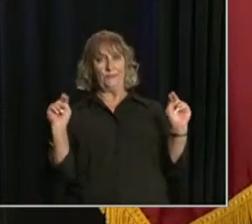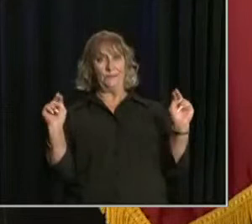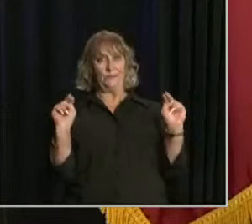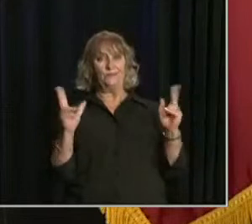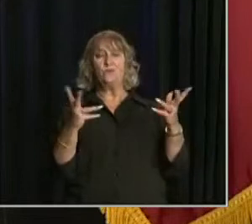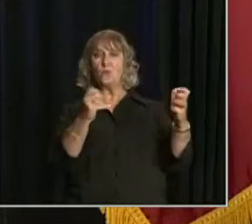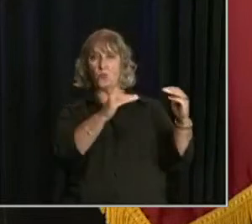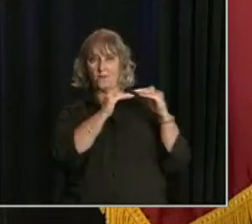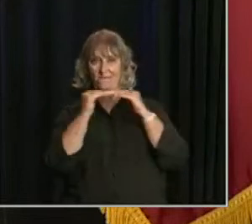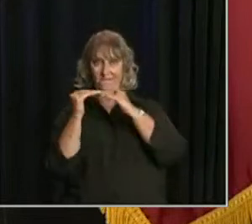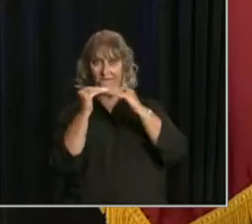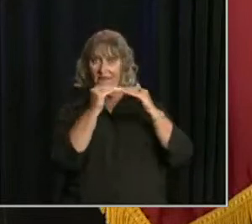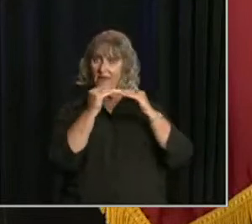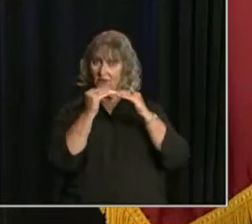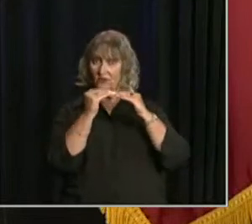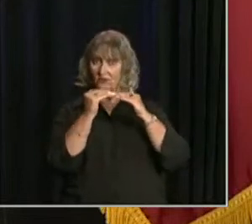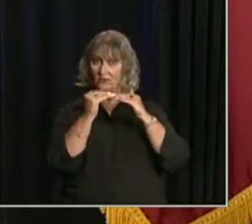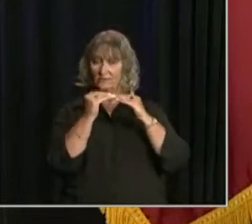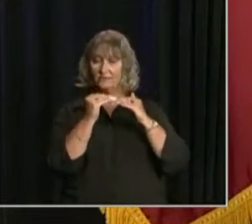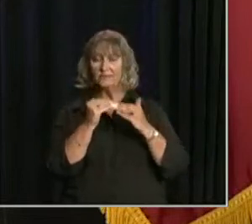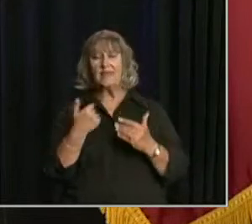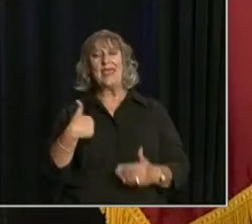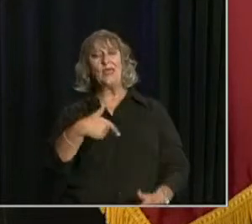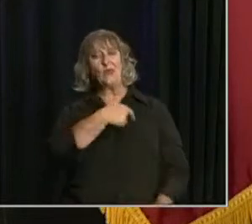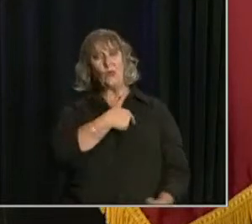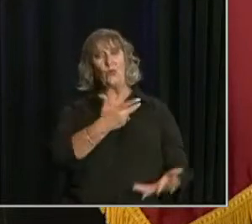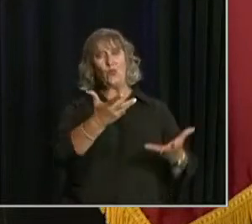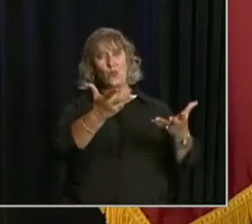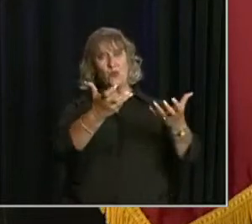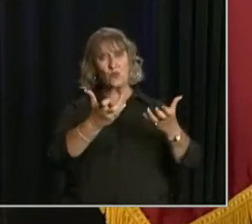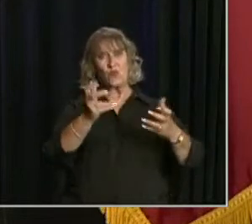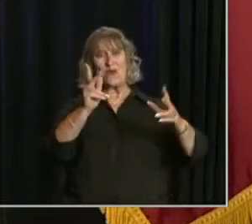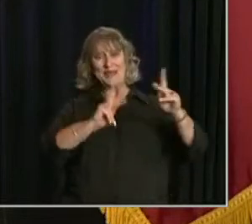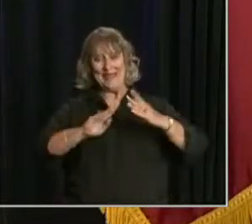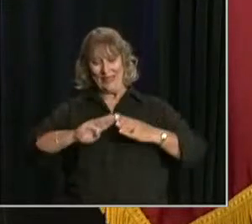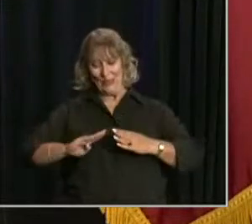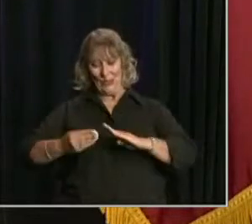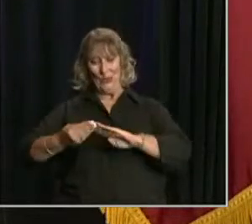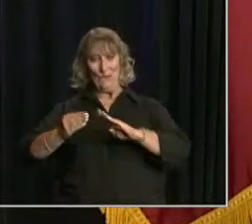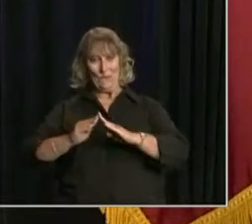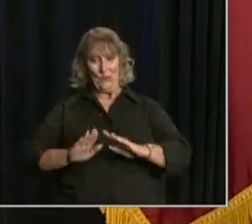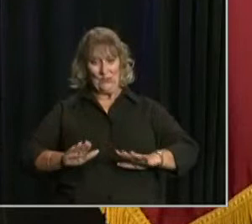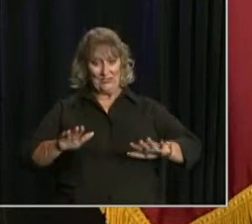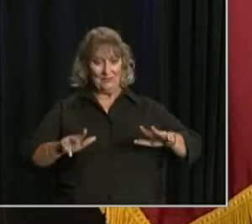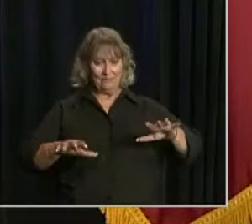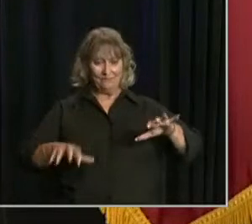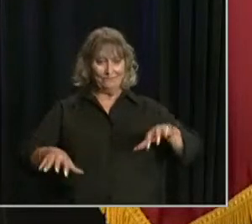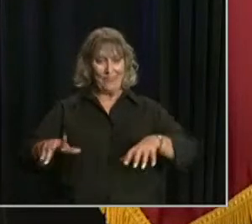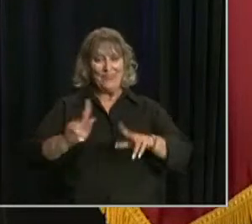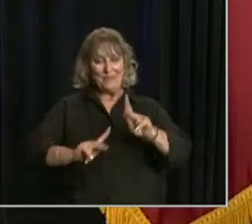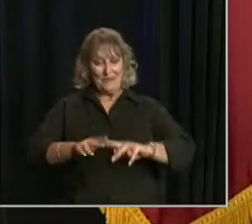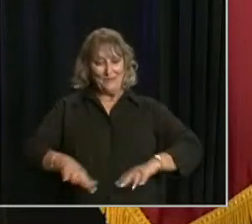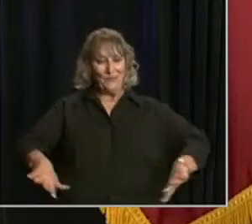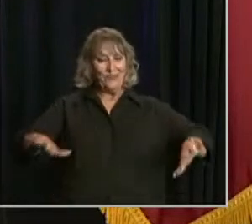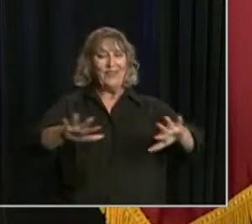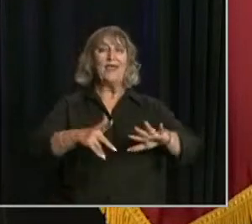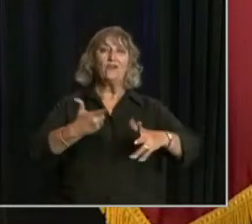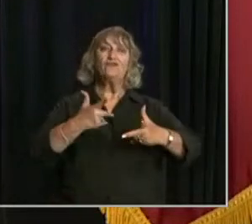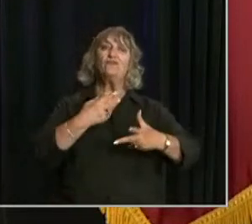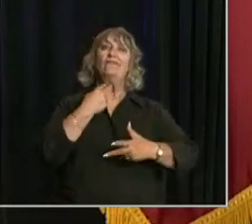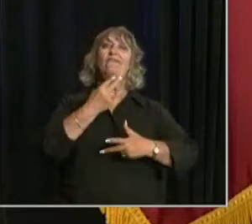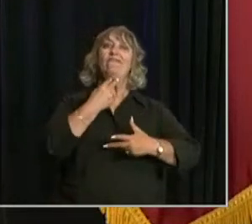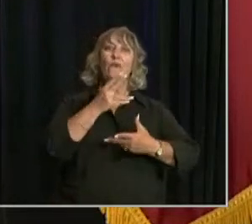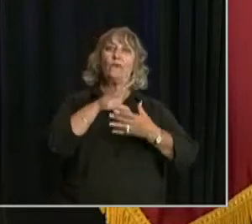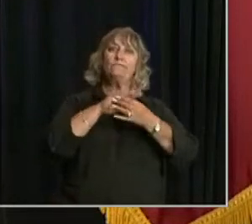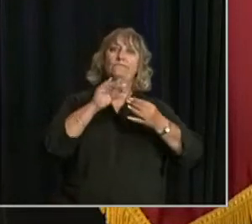be fair, and so we also want the voices of community represented in those discussions. So the process of redistricting is